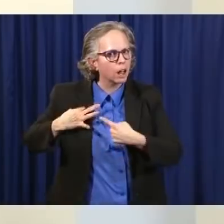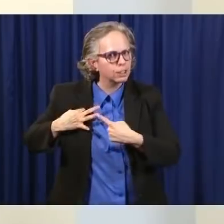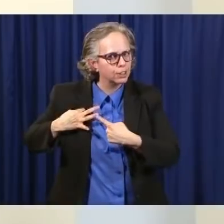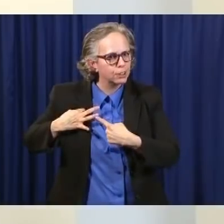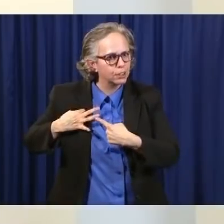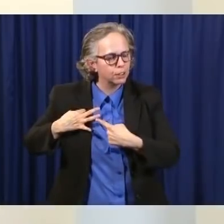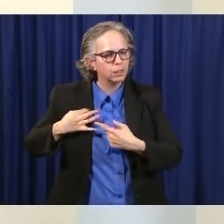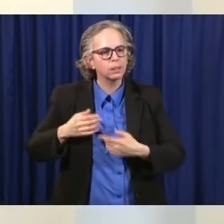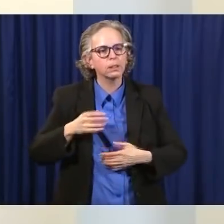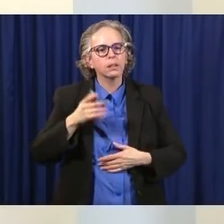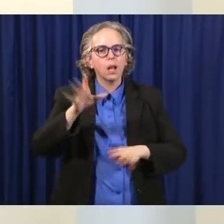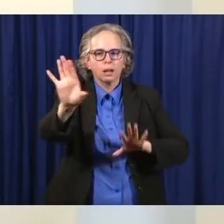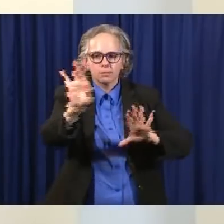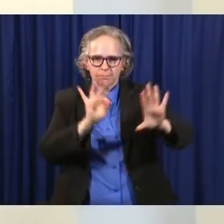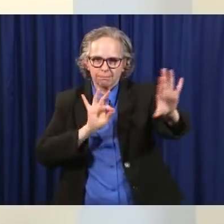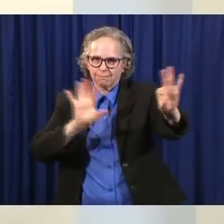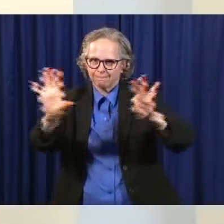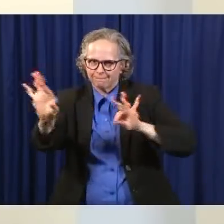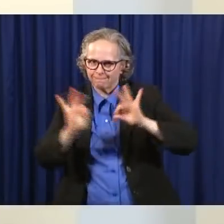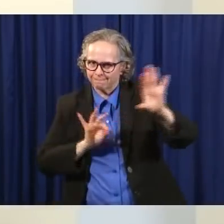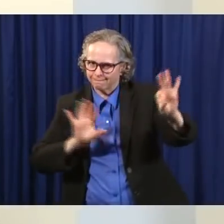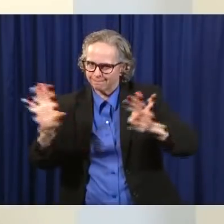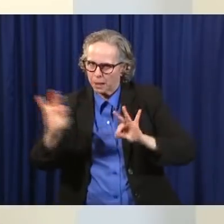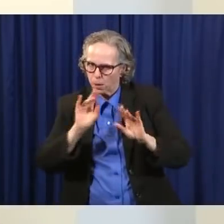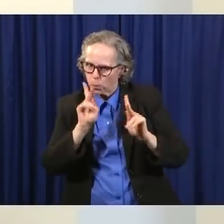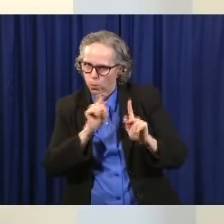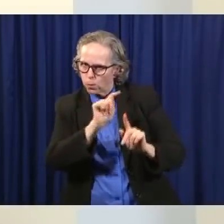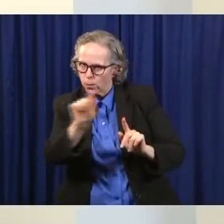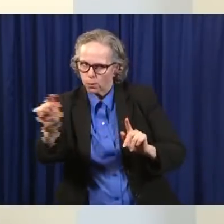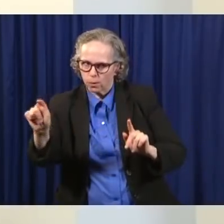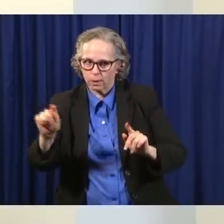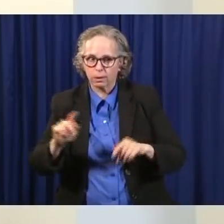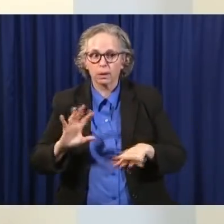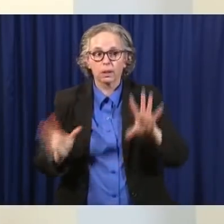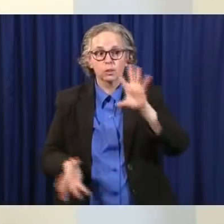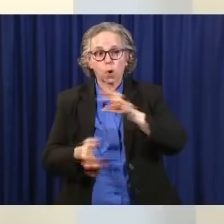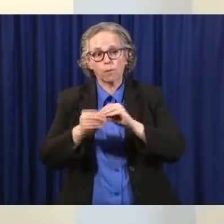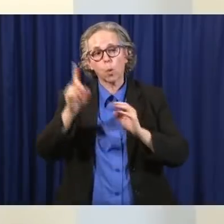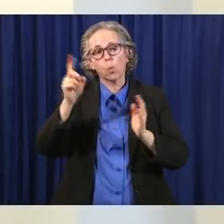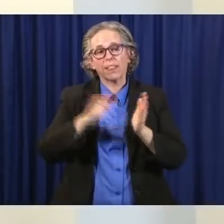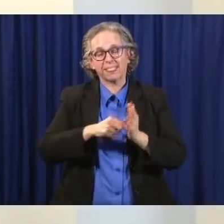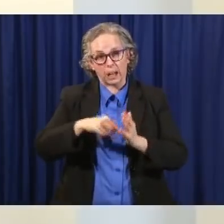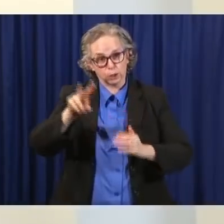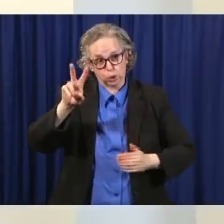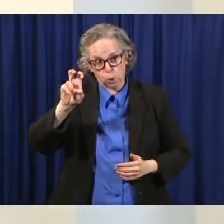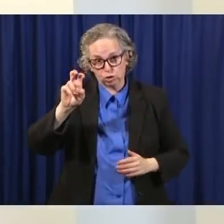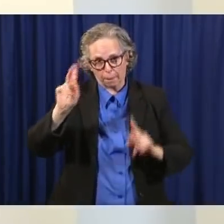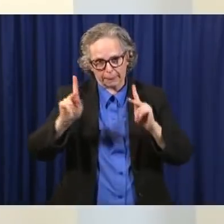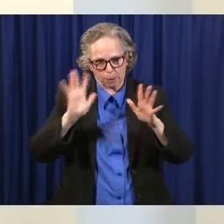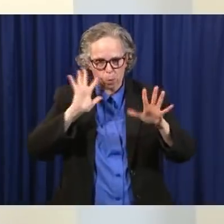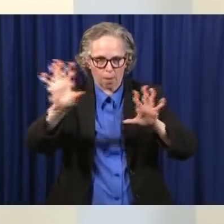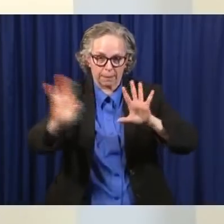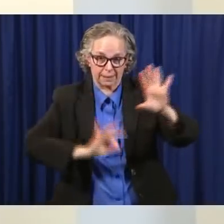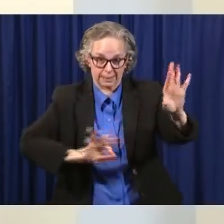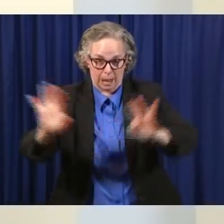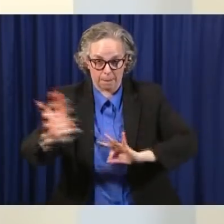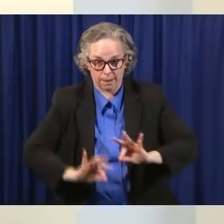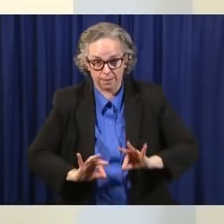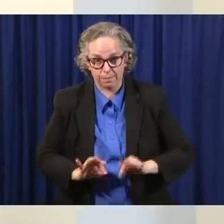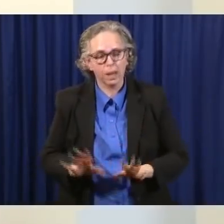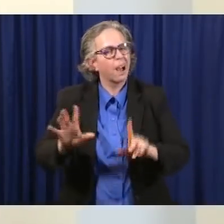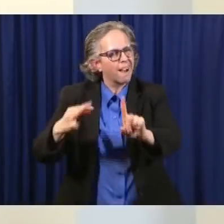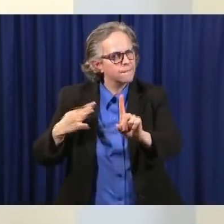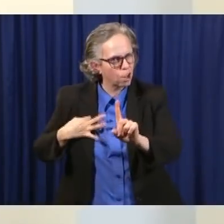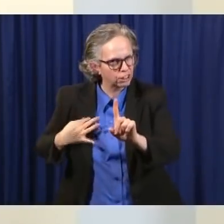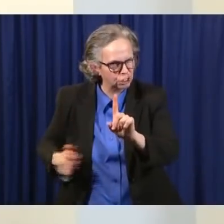sample that represents all of Ohioans. There'll be 1,200 samples taken, 1,200 people who volunteer, but they